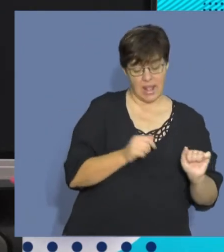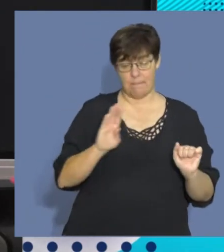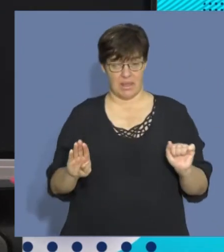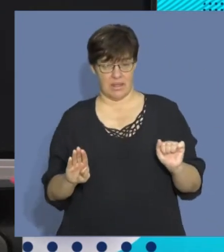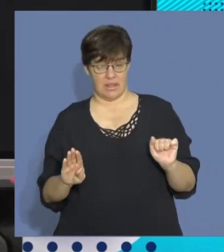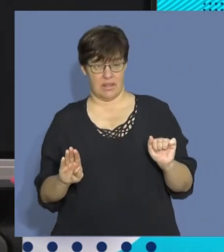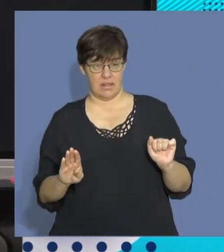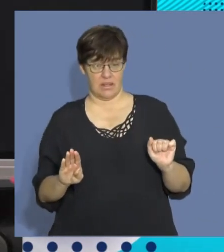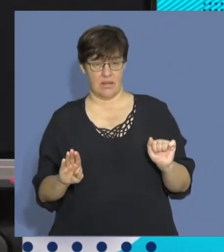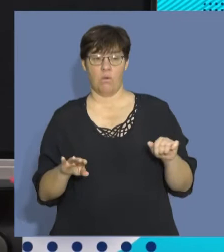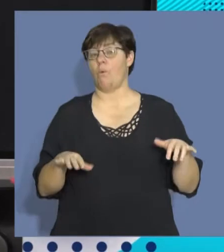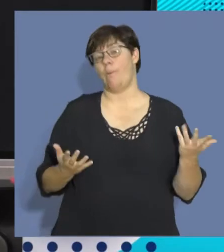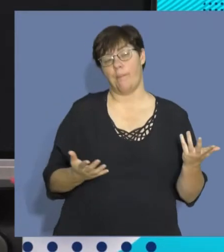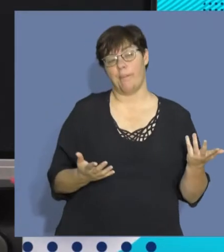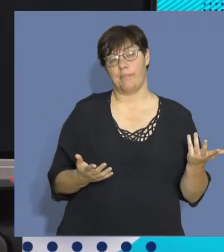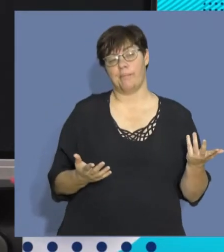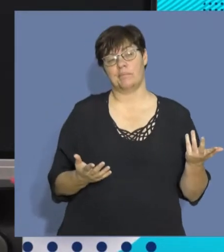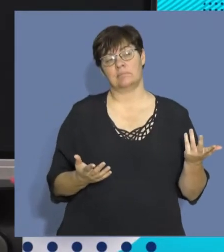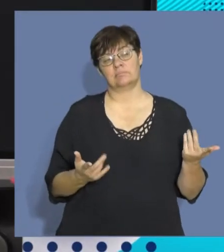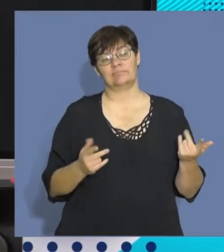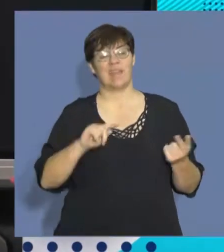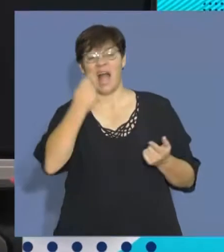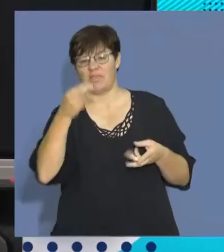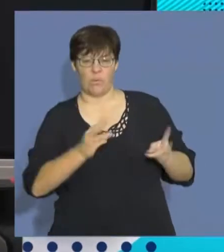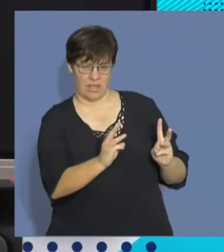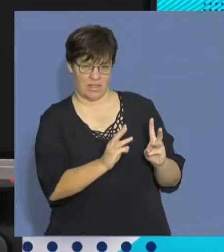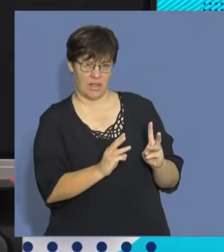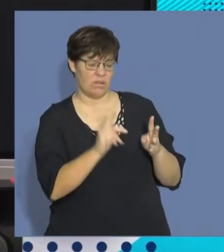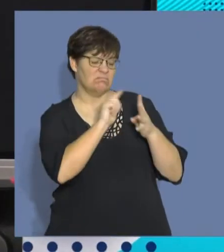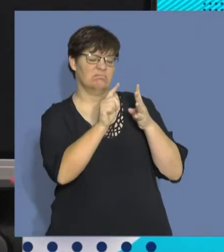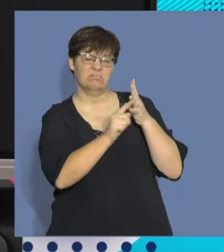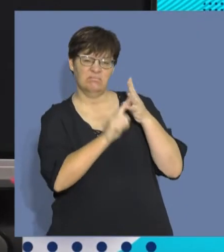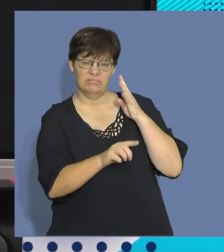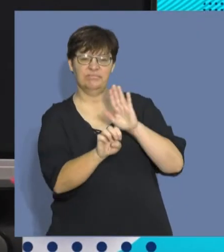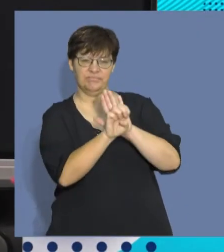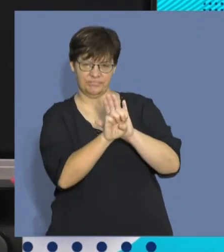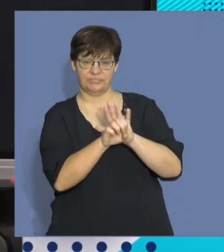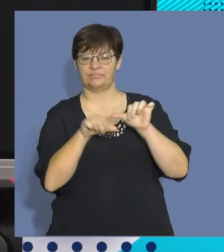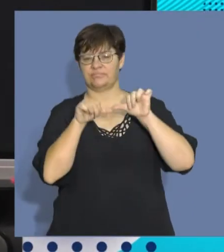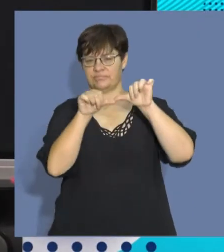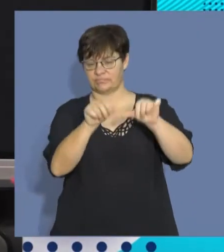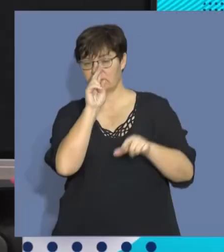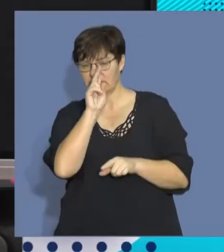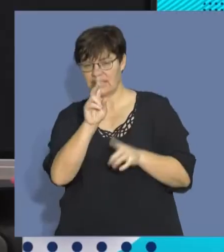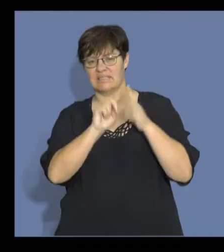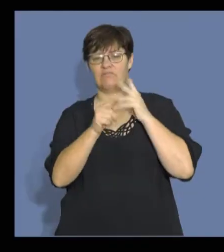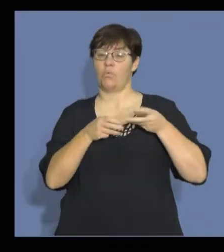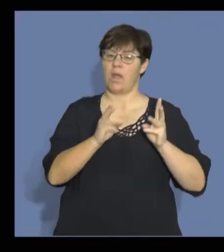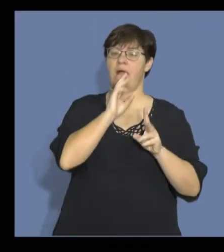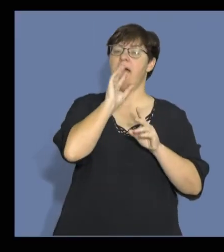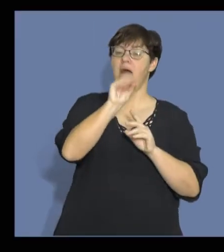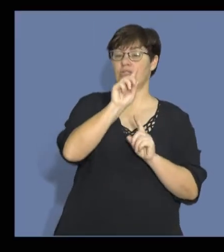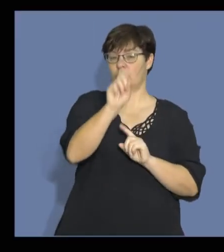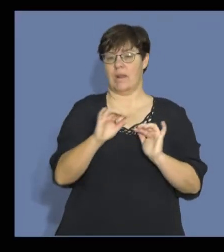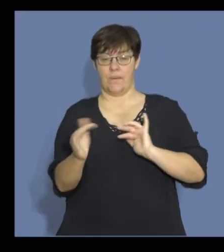B. Or they might ask it in another context, and we're going to talk about examples like that as we go on. But